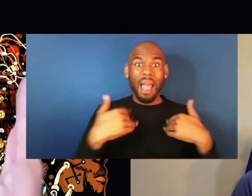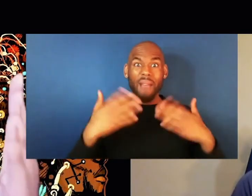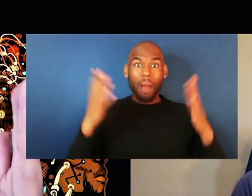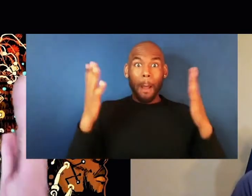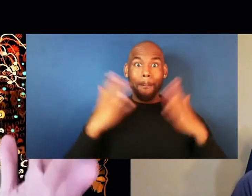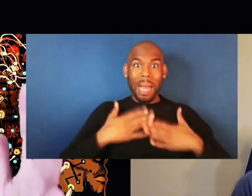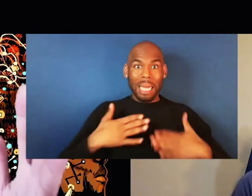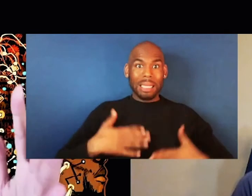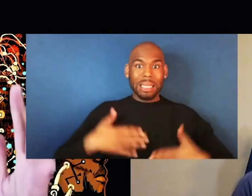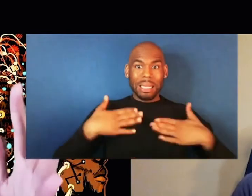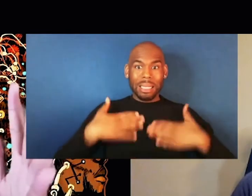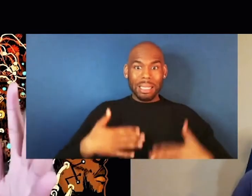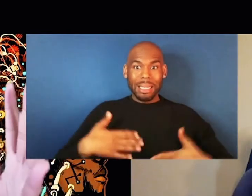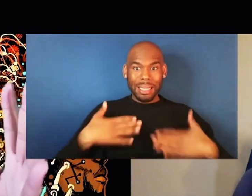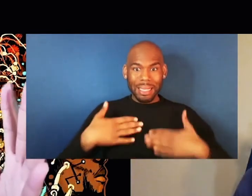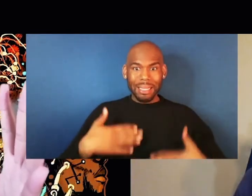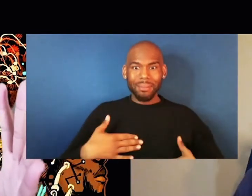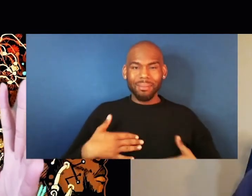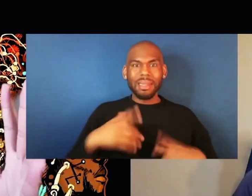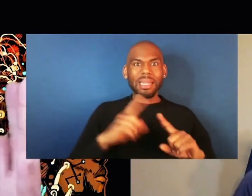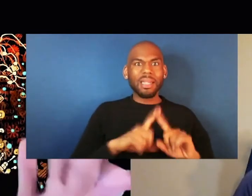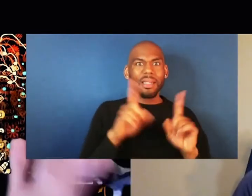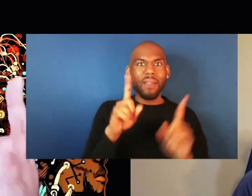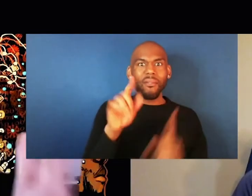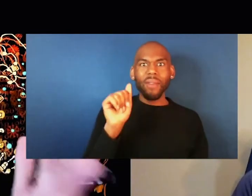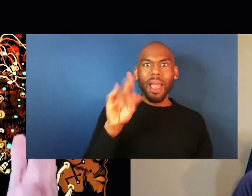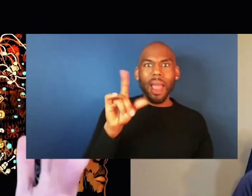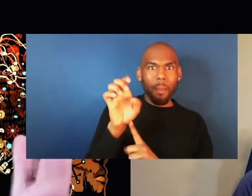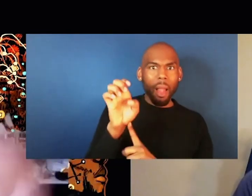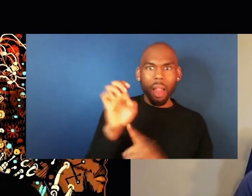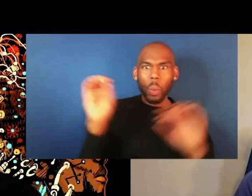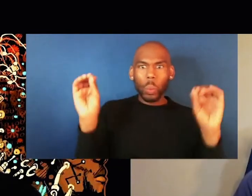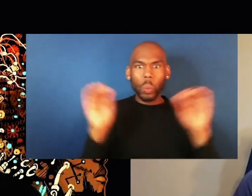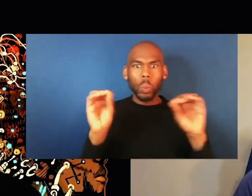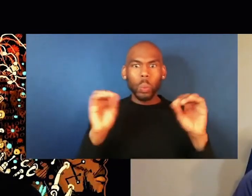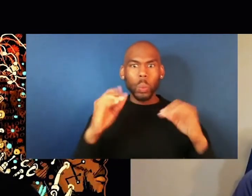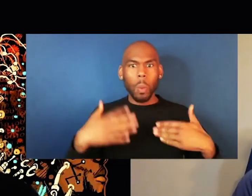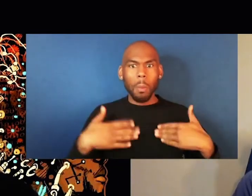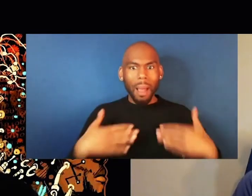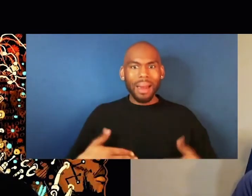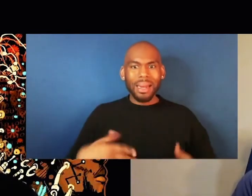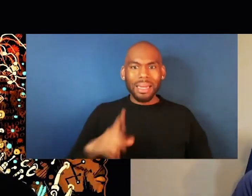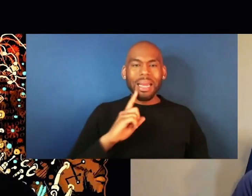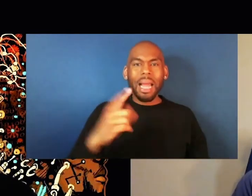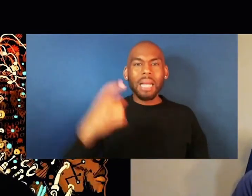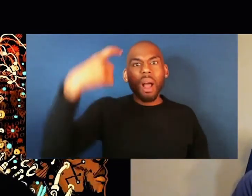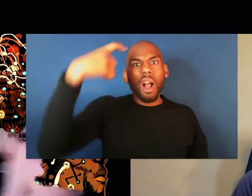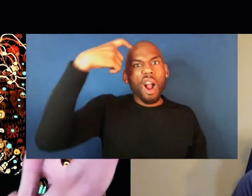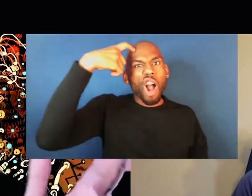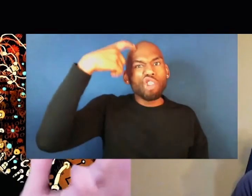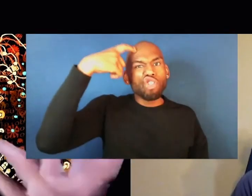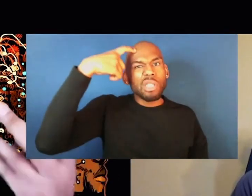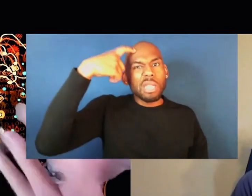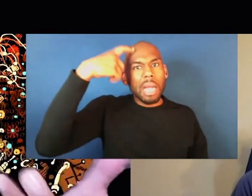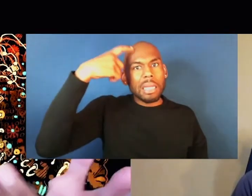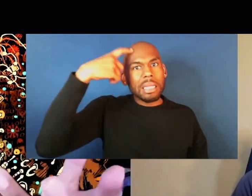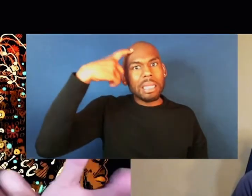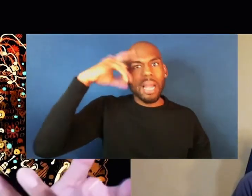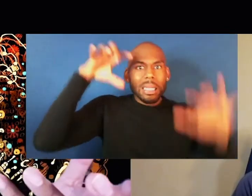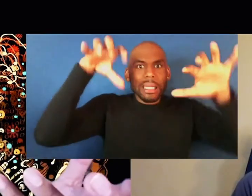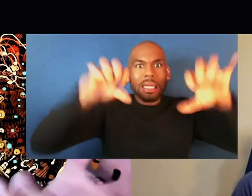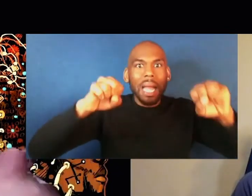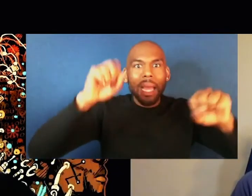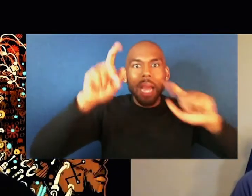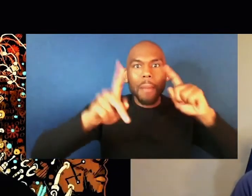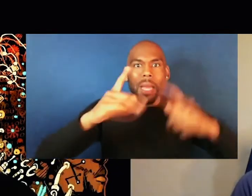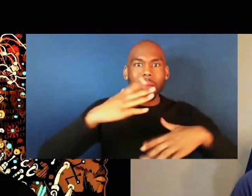not have a body. You know, that is differently able, right? So he doesn't have a body. You know, he's a consciousness that takes over people's